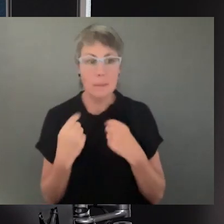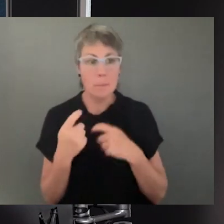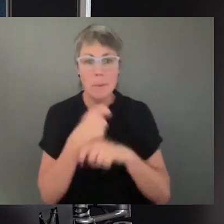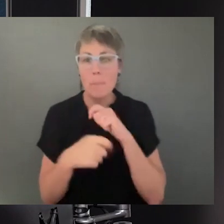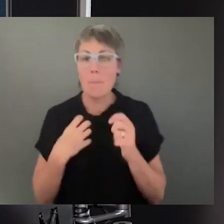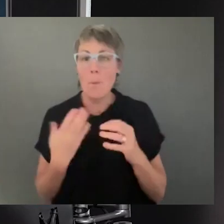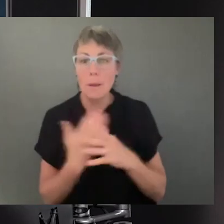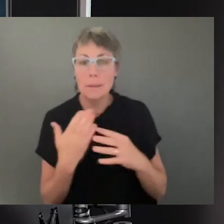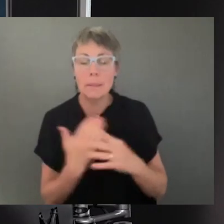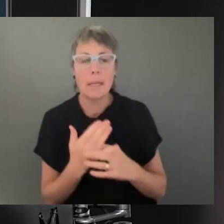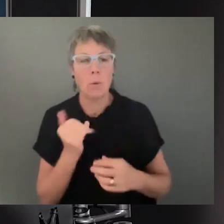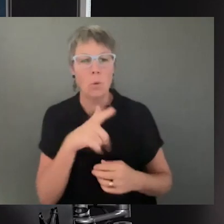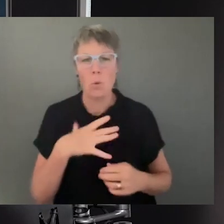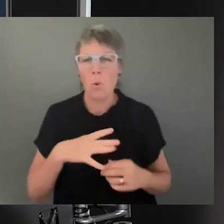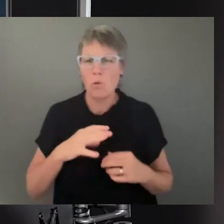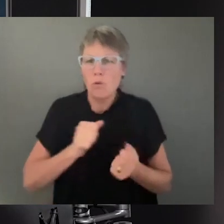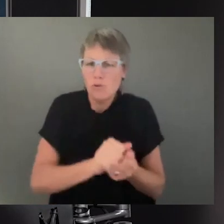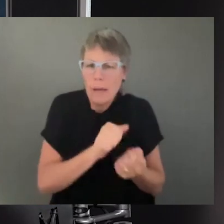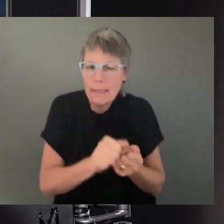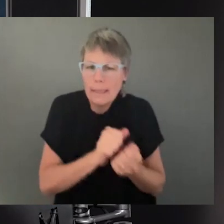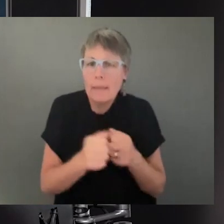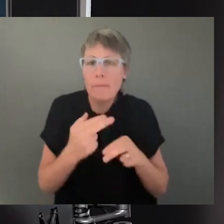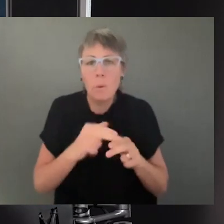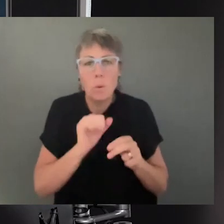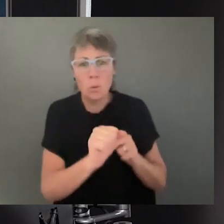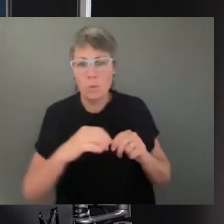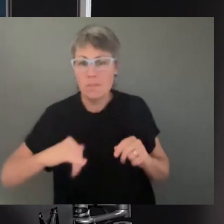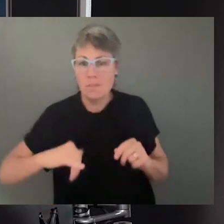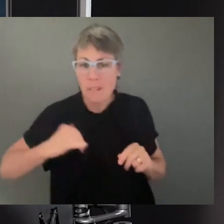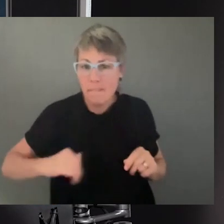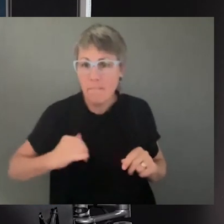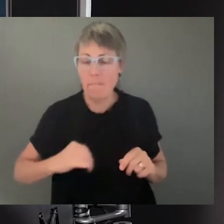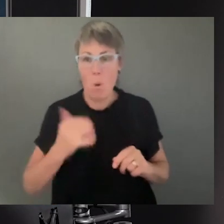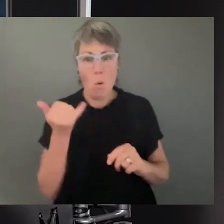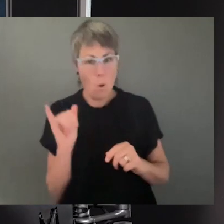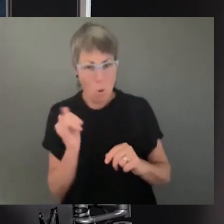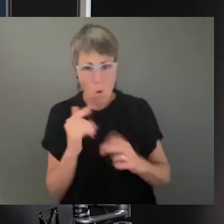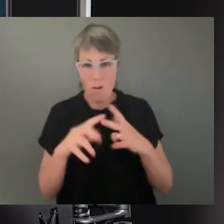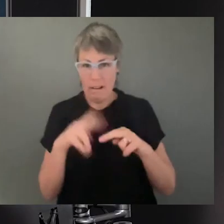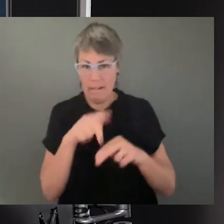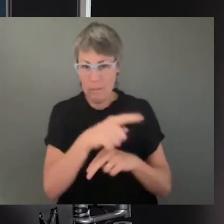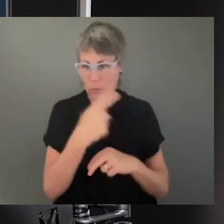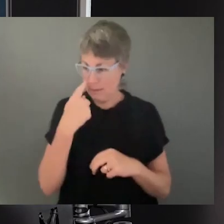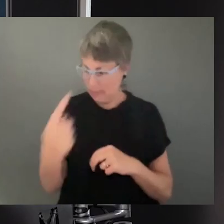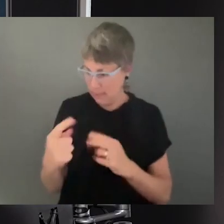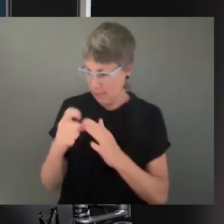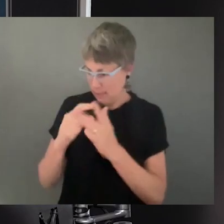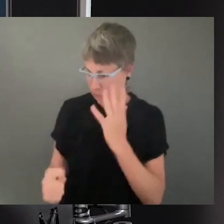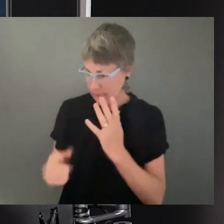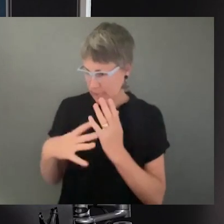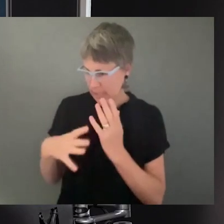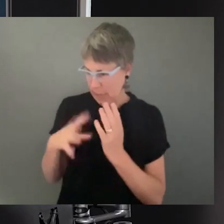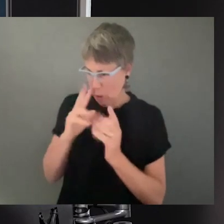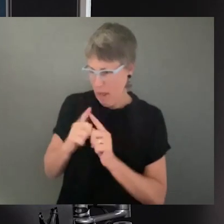like your team to do some training. Maybe you'd like to know the best way to ask appropriately if someone needs some support.